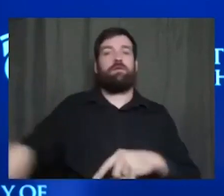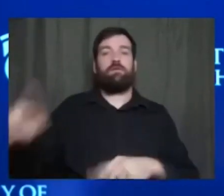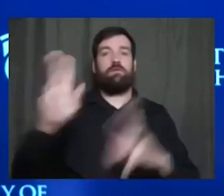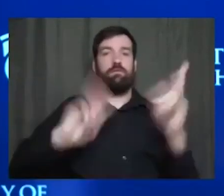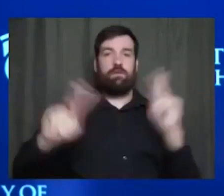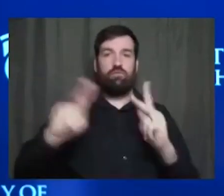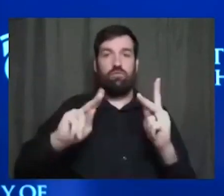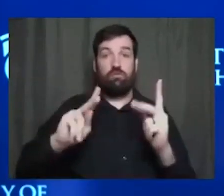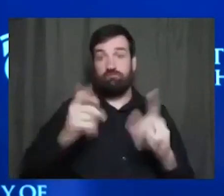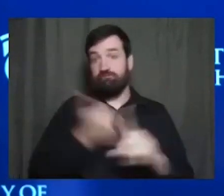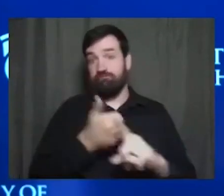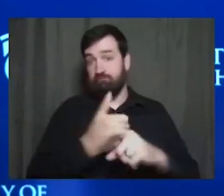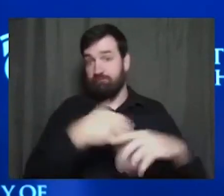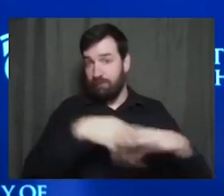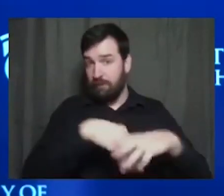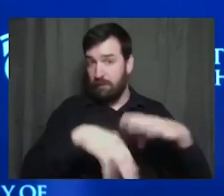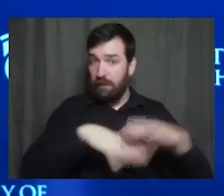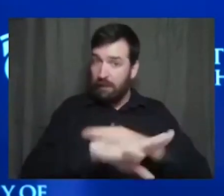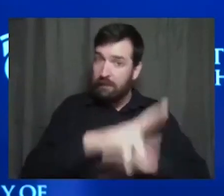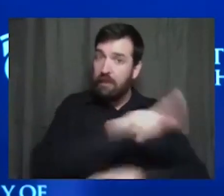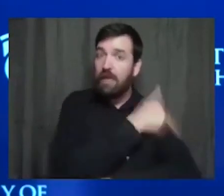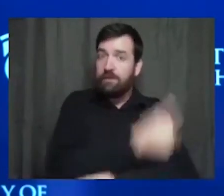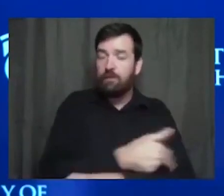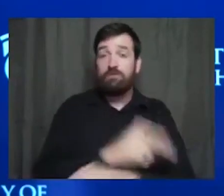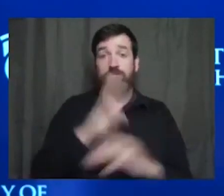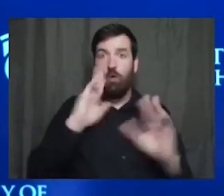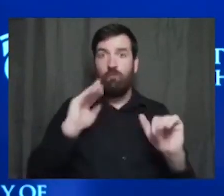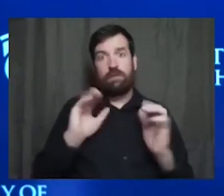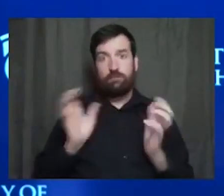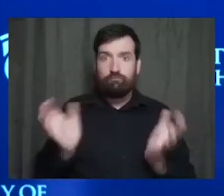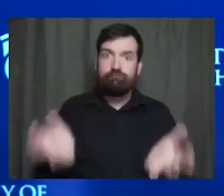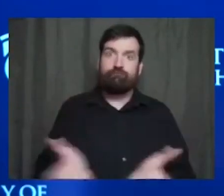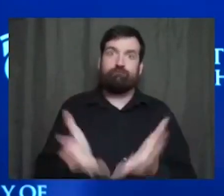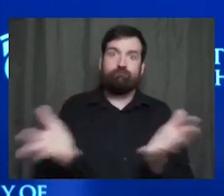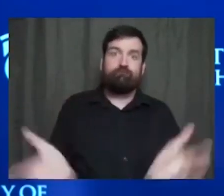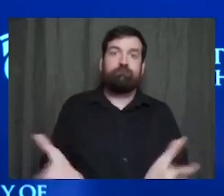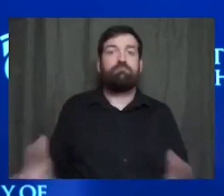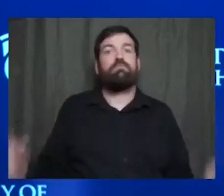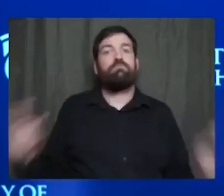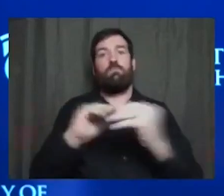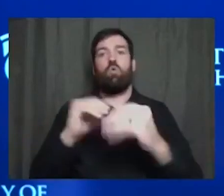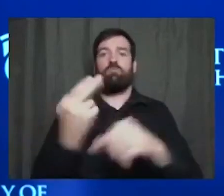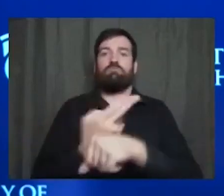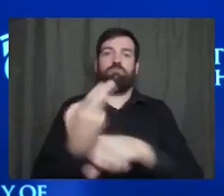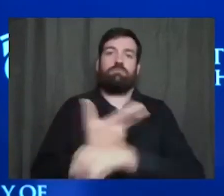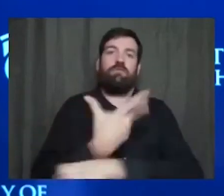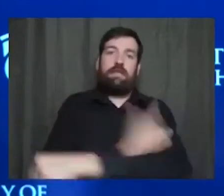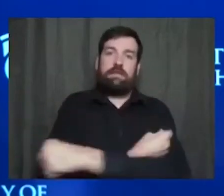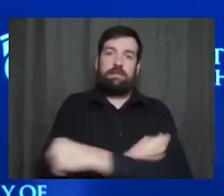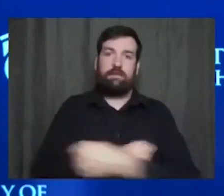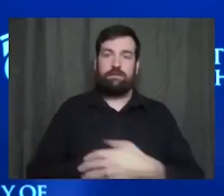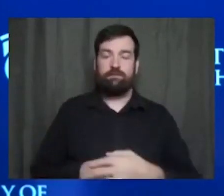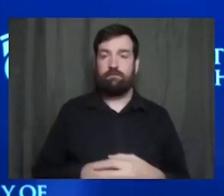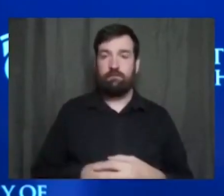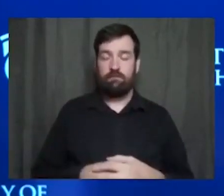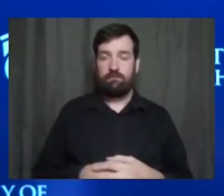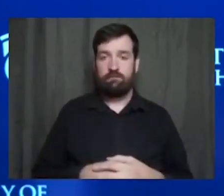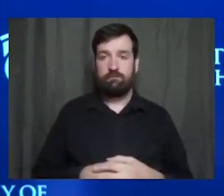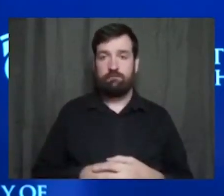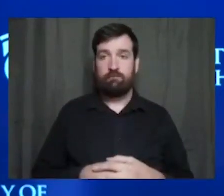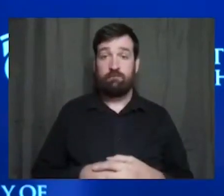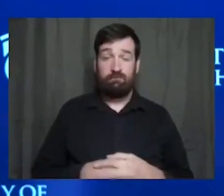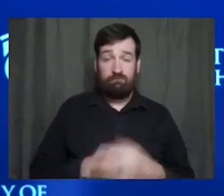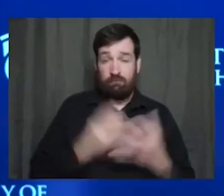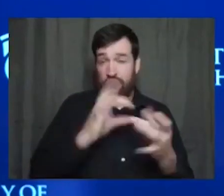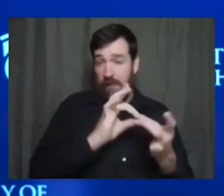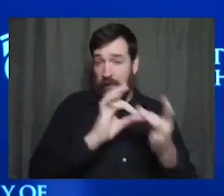hospital. Hopefully that will spur more vaccine uptake in those communities. So I don't know that they're necessarily linked, but I